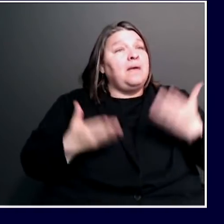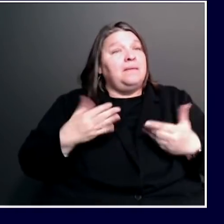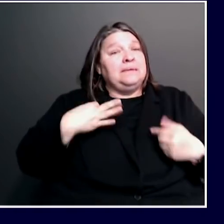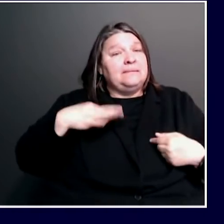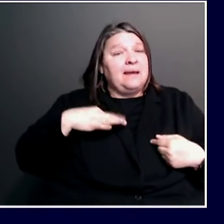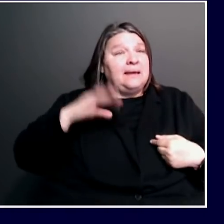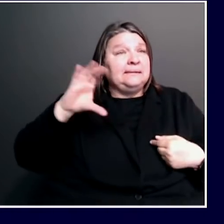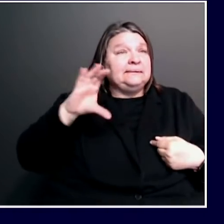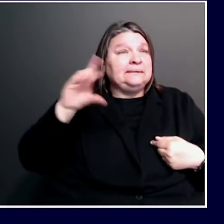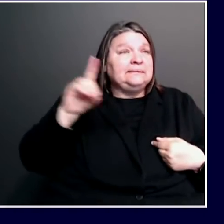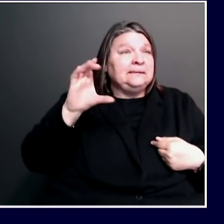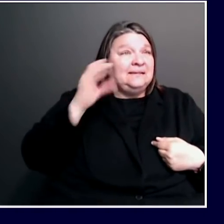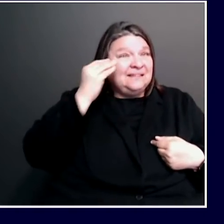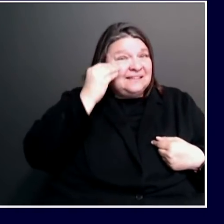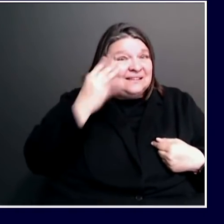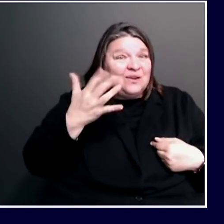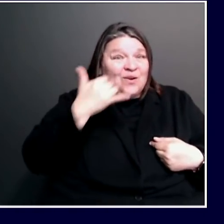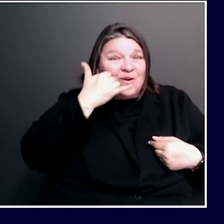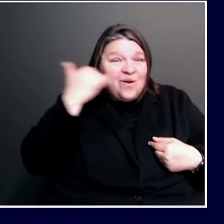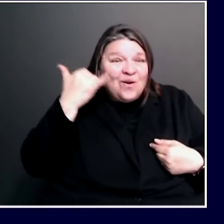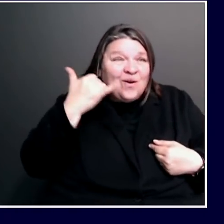inform you that you are a close contact.